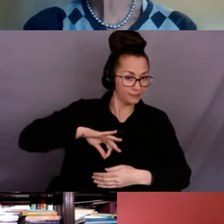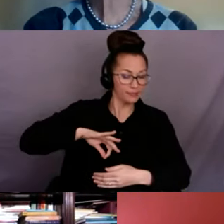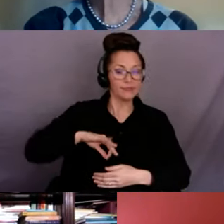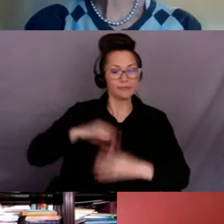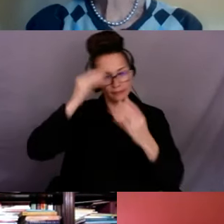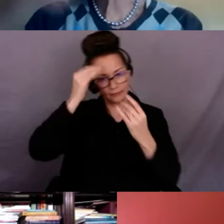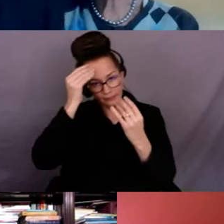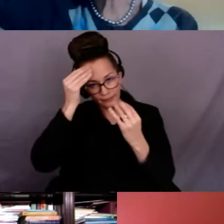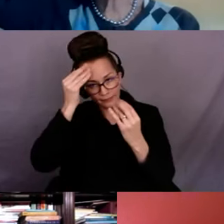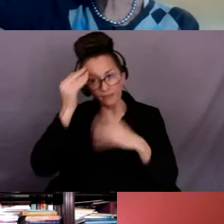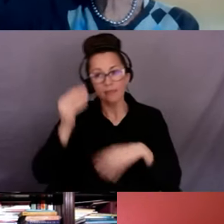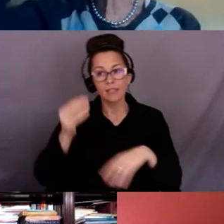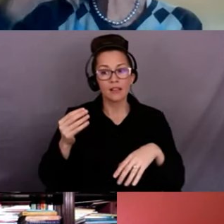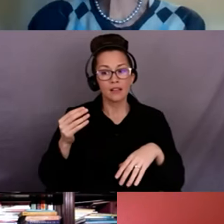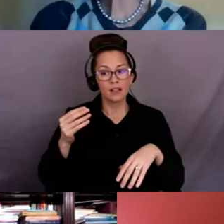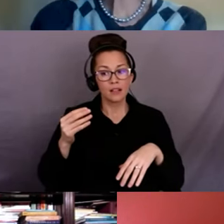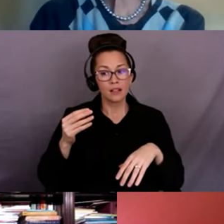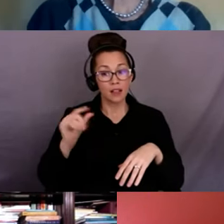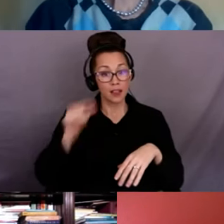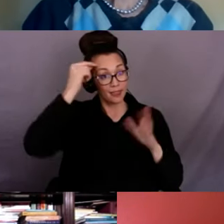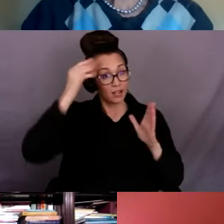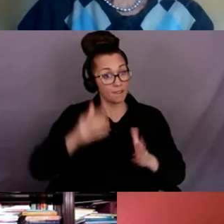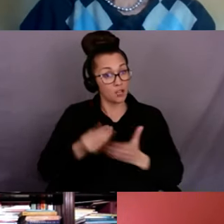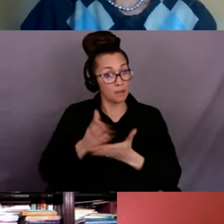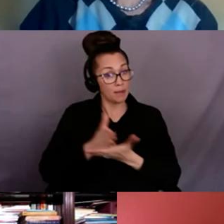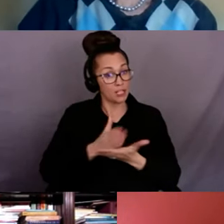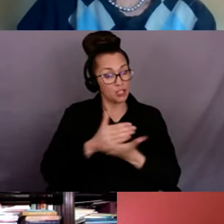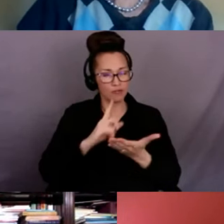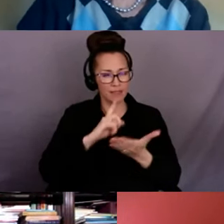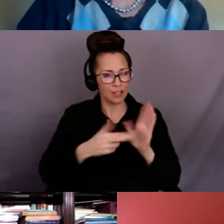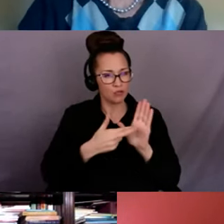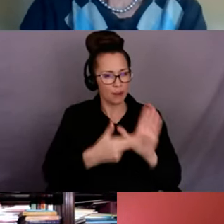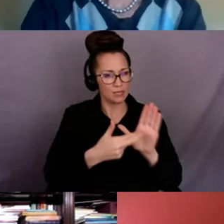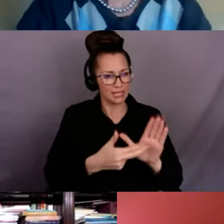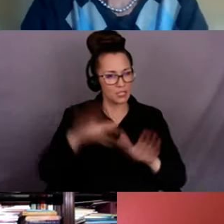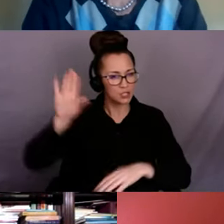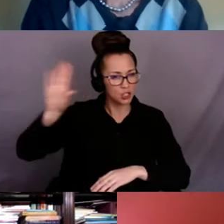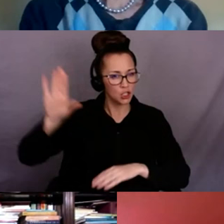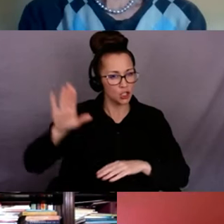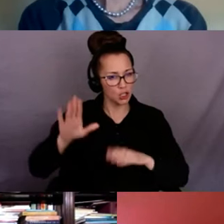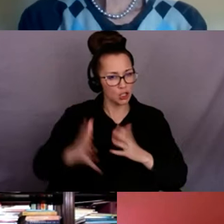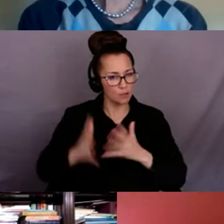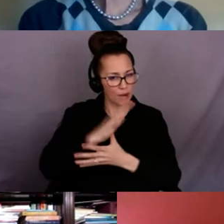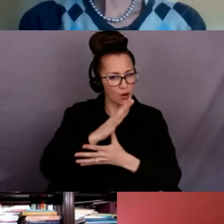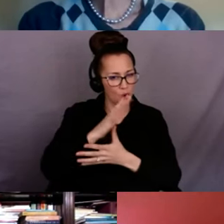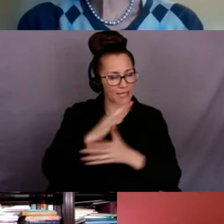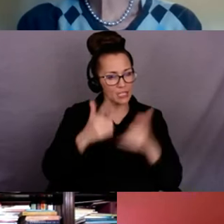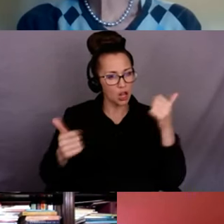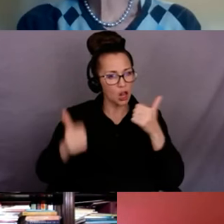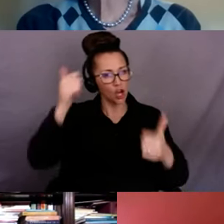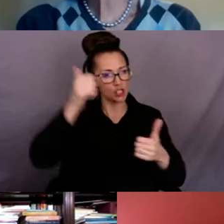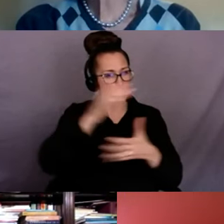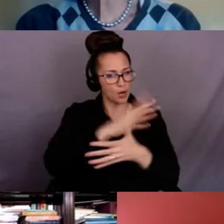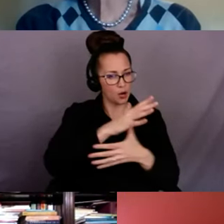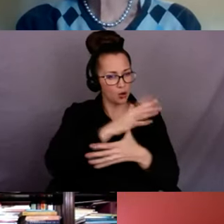our priorities, I believe that the governor's budget is really representative of the priorities of our system, our larger community, and how we want